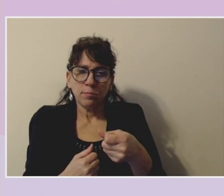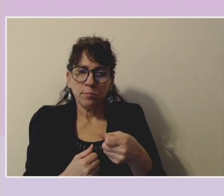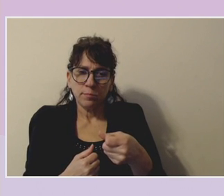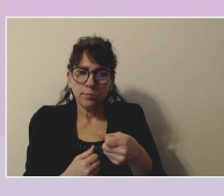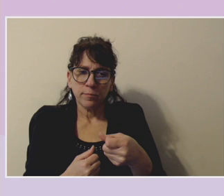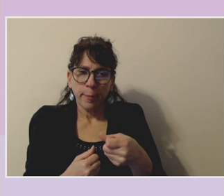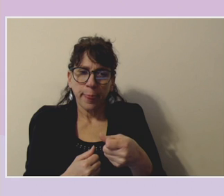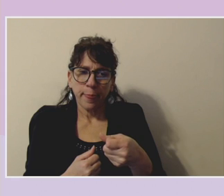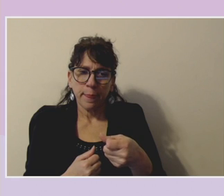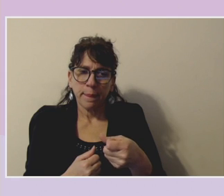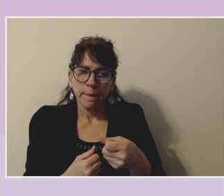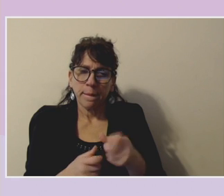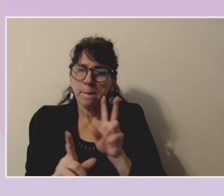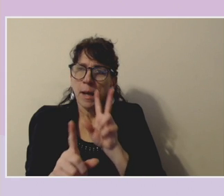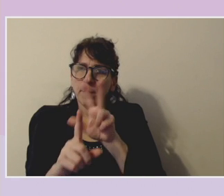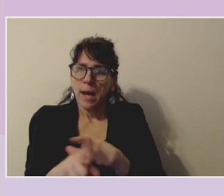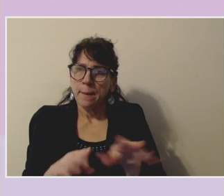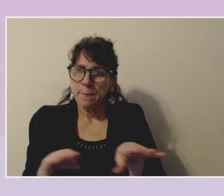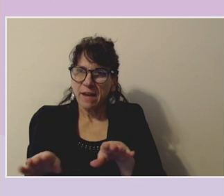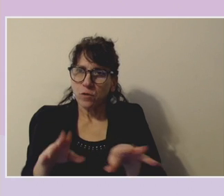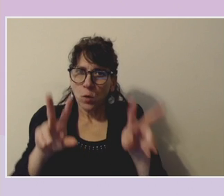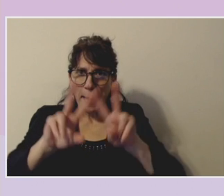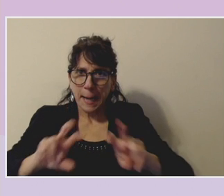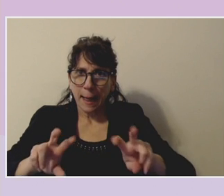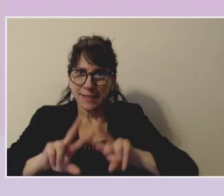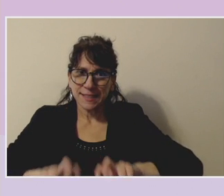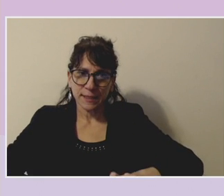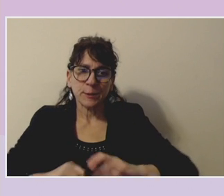applied behavioral analysis